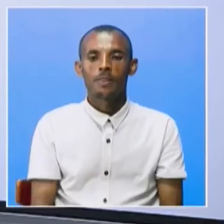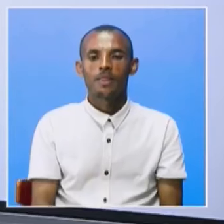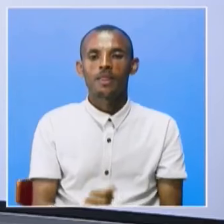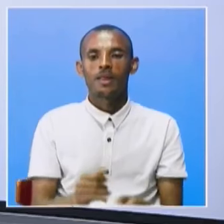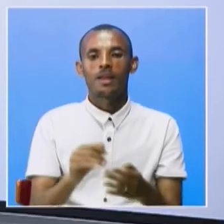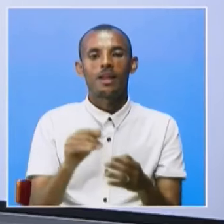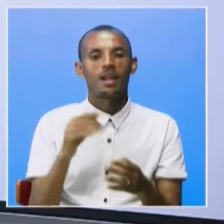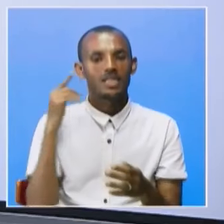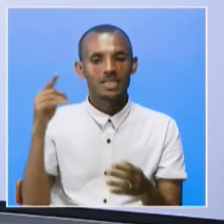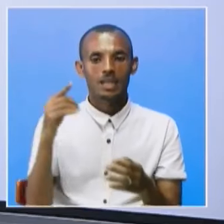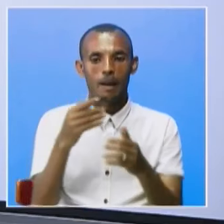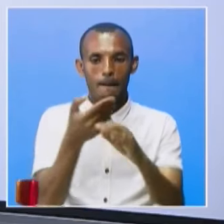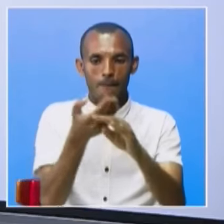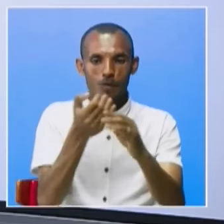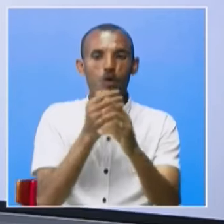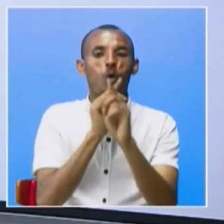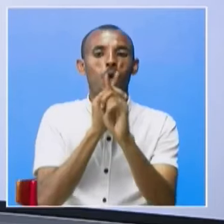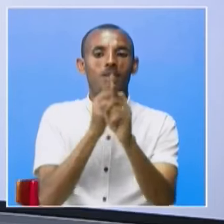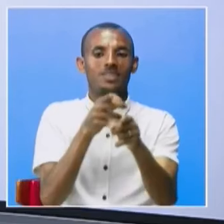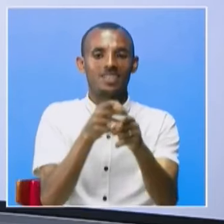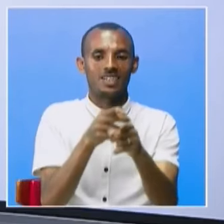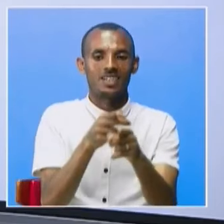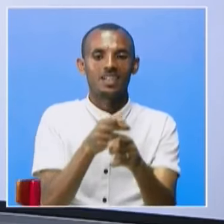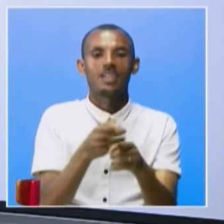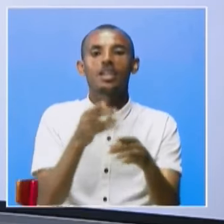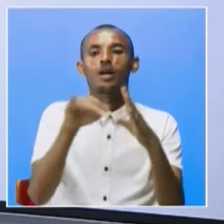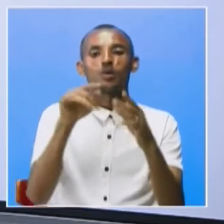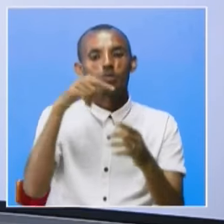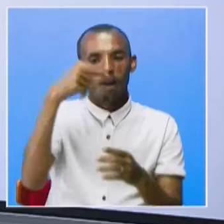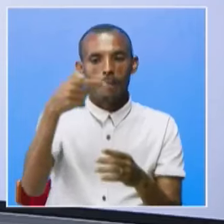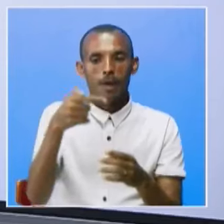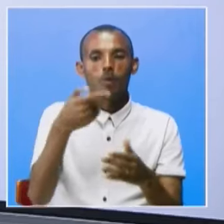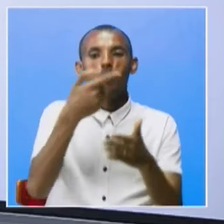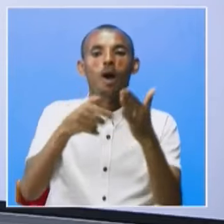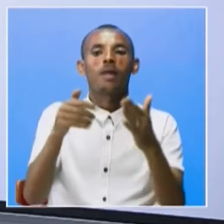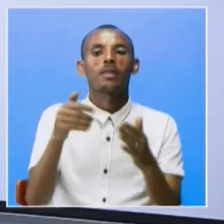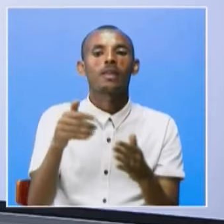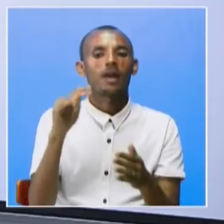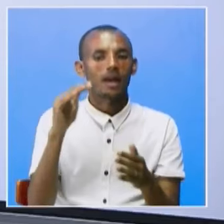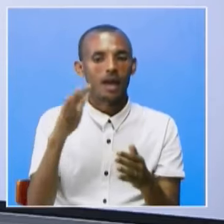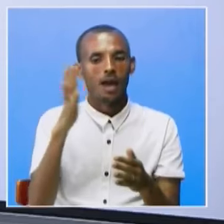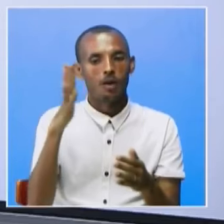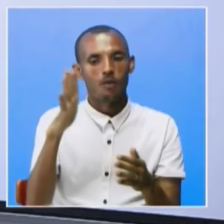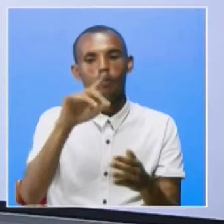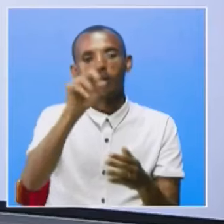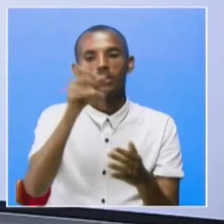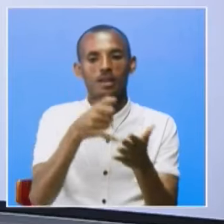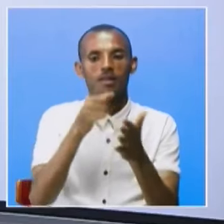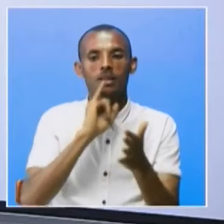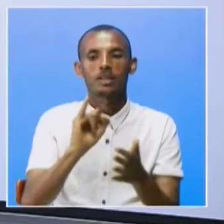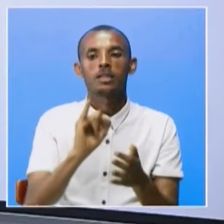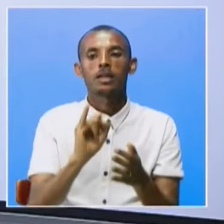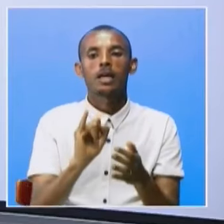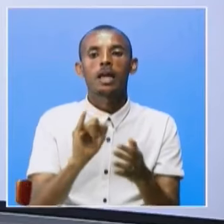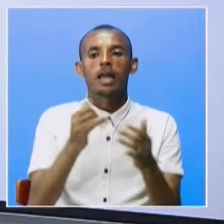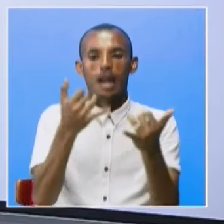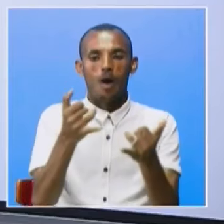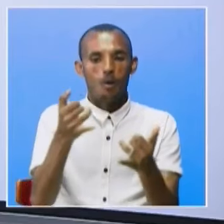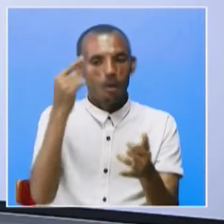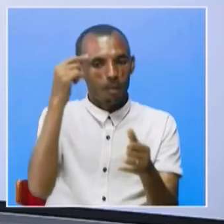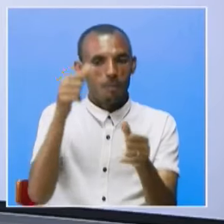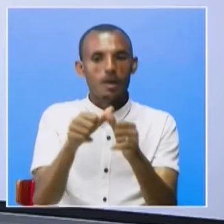Listen, before you answer, in order to tell me what kind of question it is, now remember how you